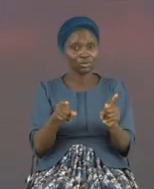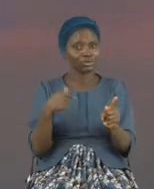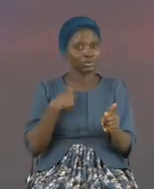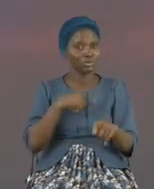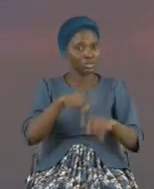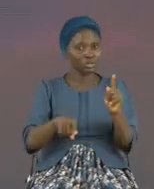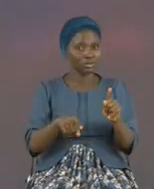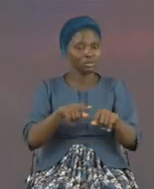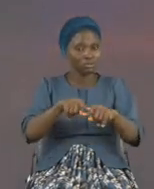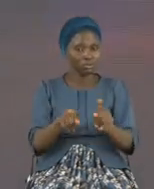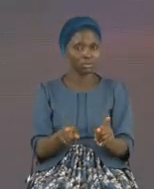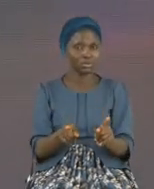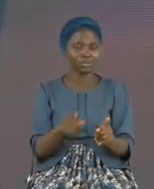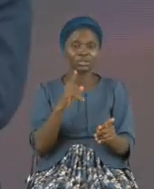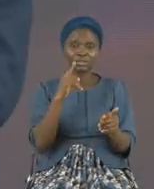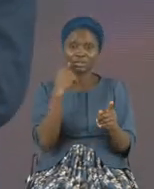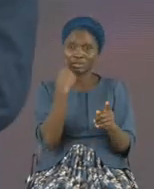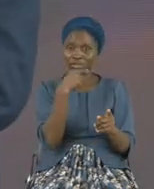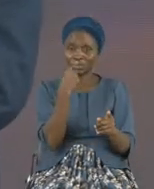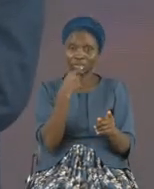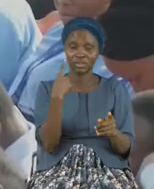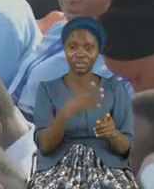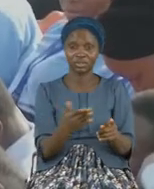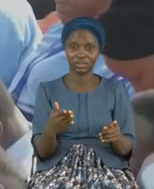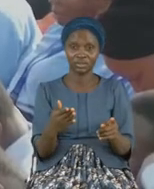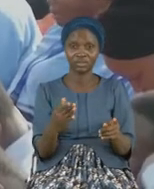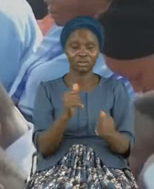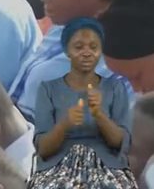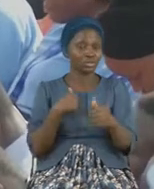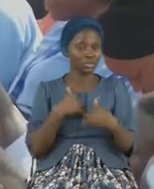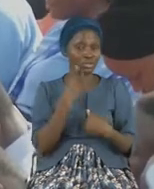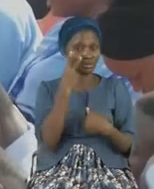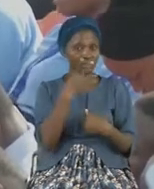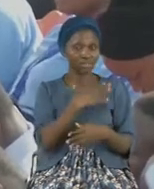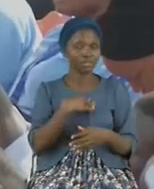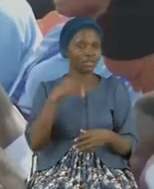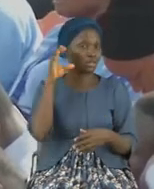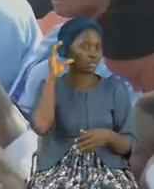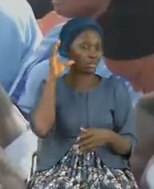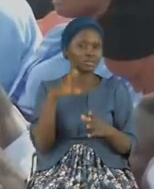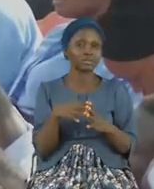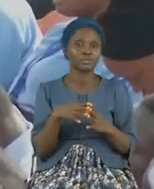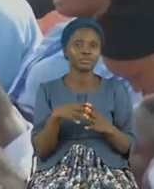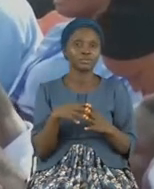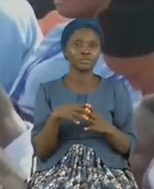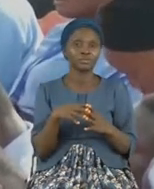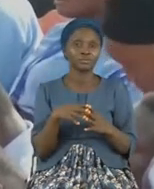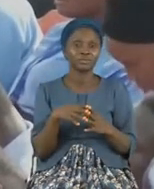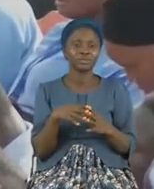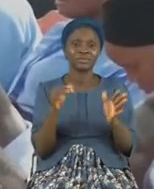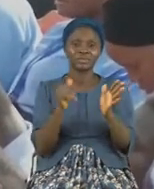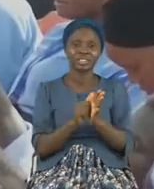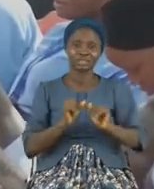speak the things which we have seen and heard. That commitment to